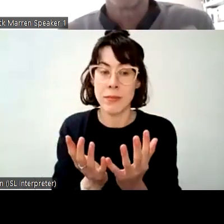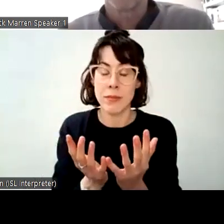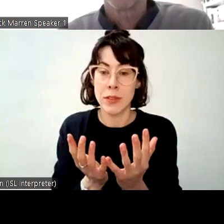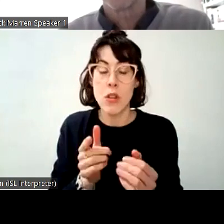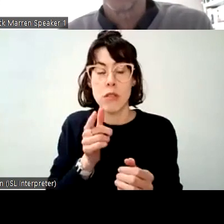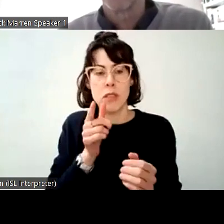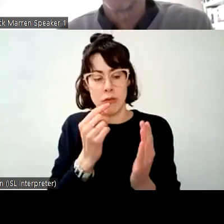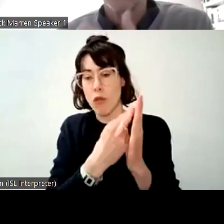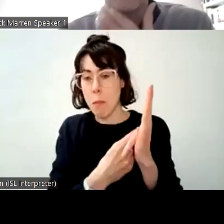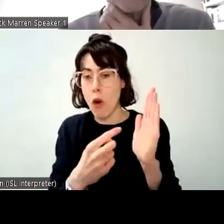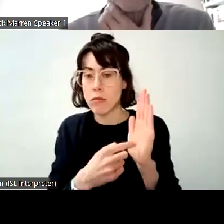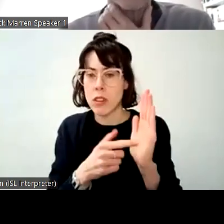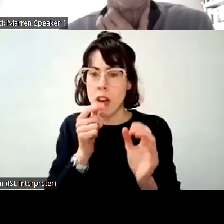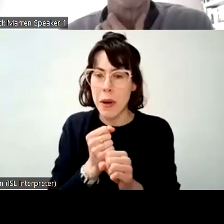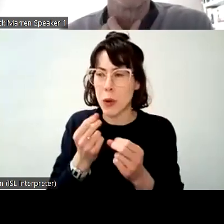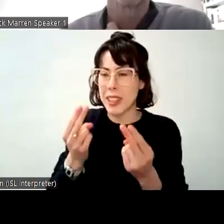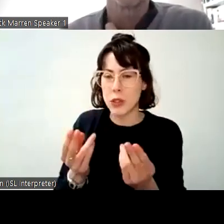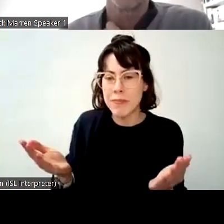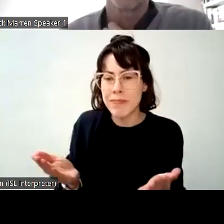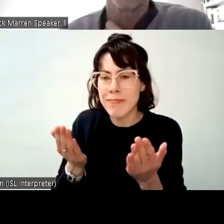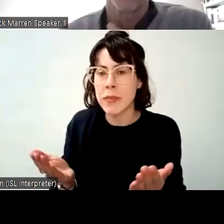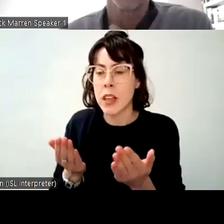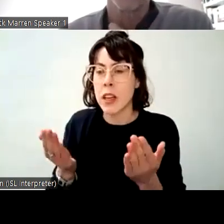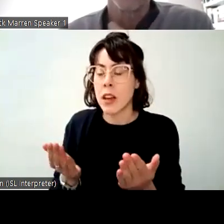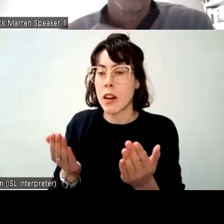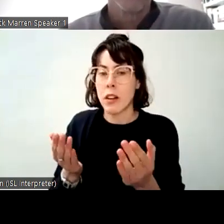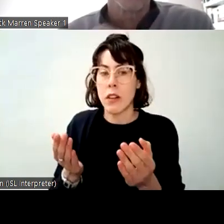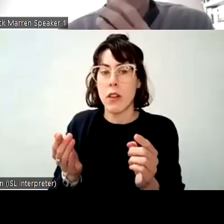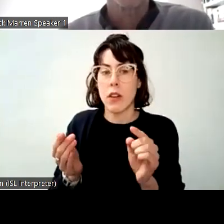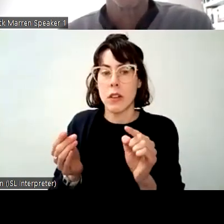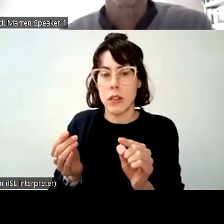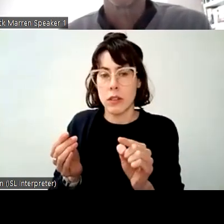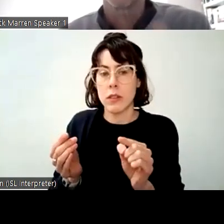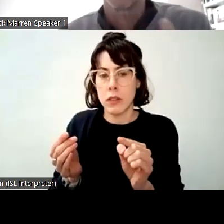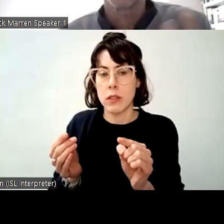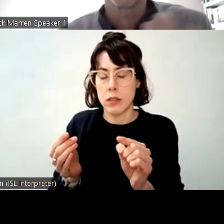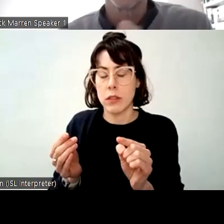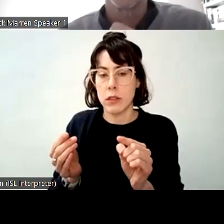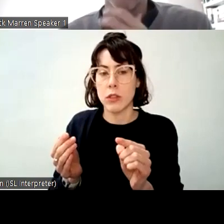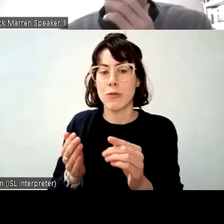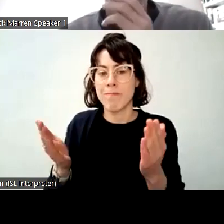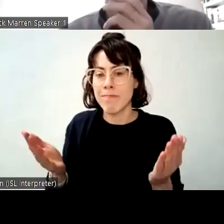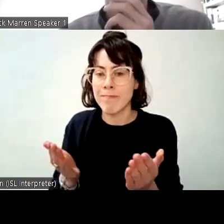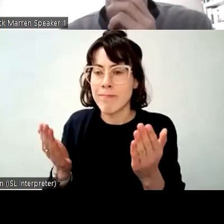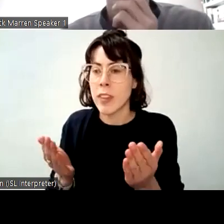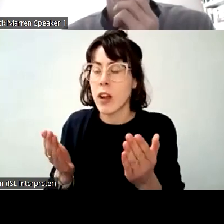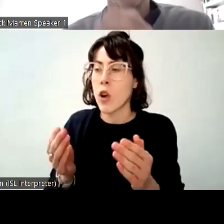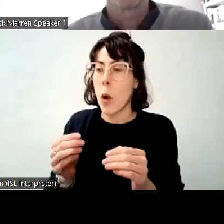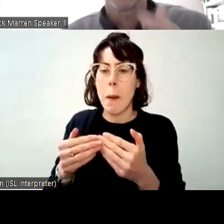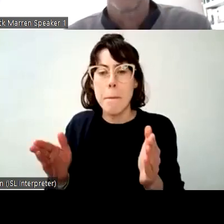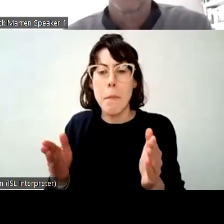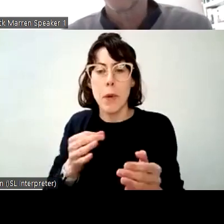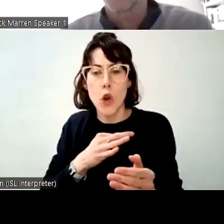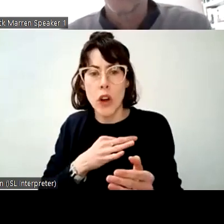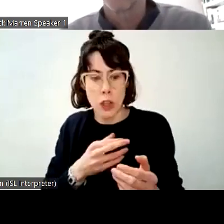and reinvigorate global public goods for the 21st century, much more transfers from rich countries to poor countries